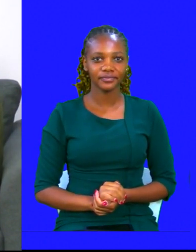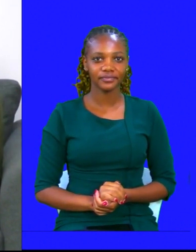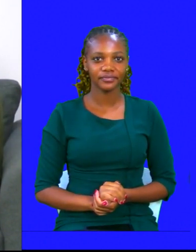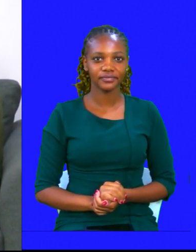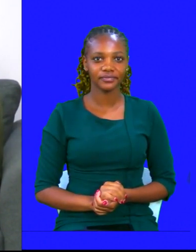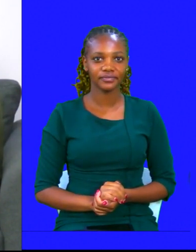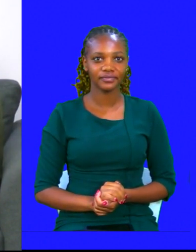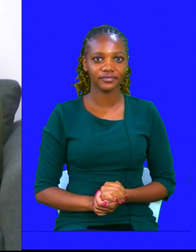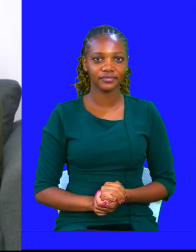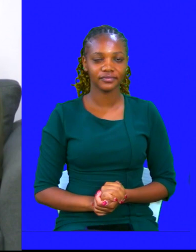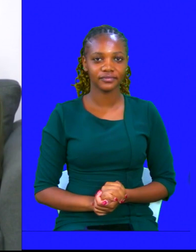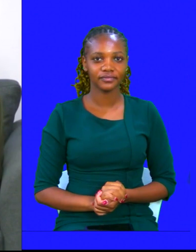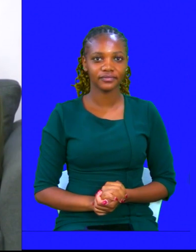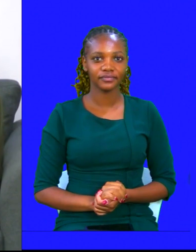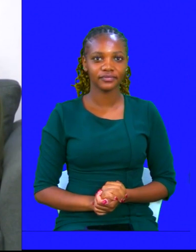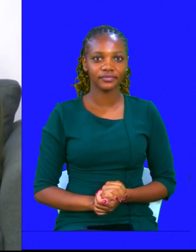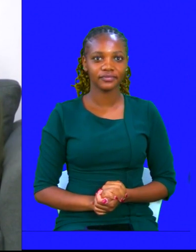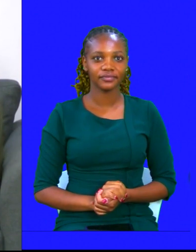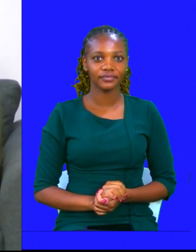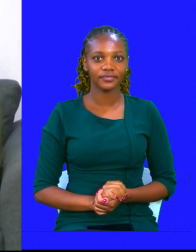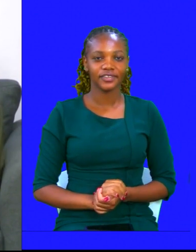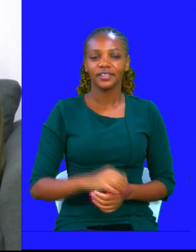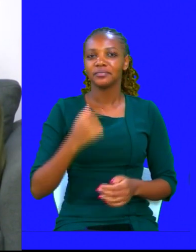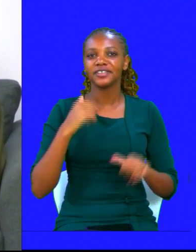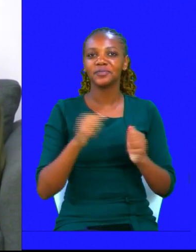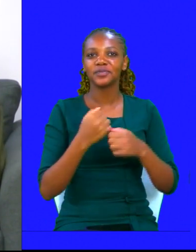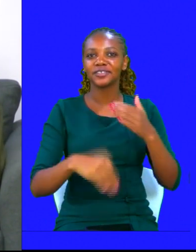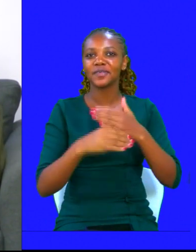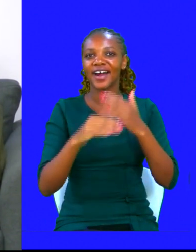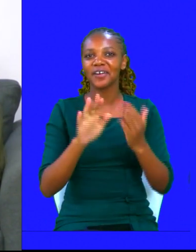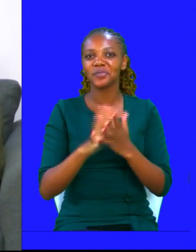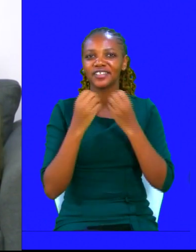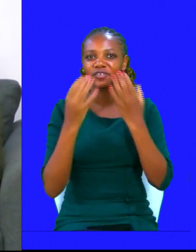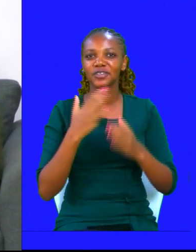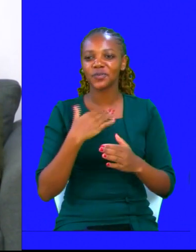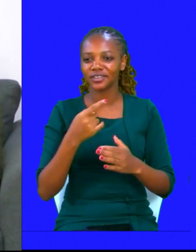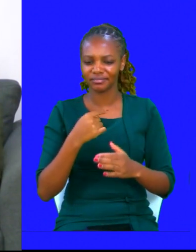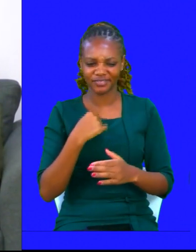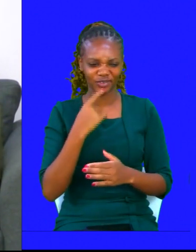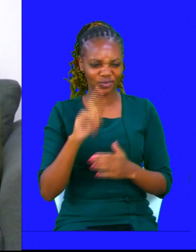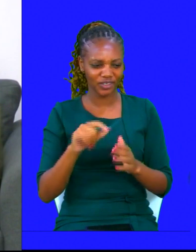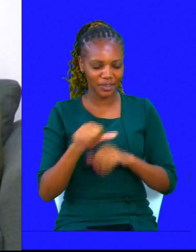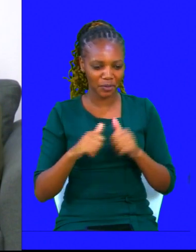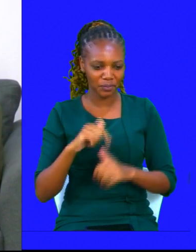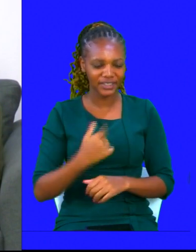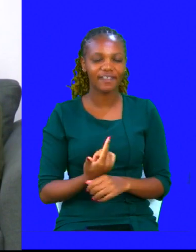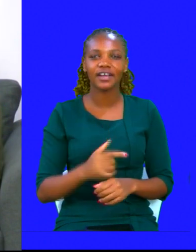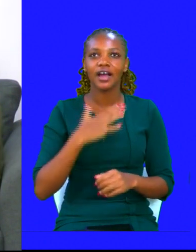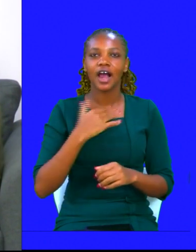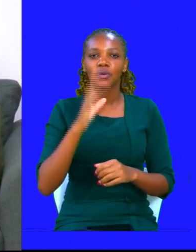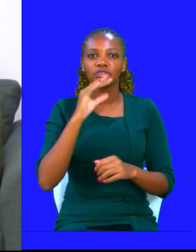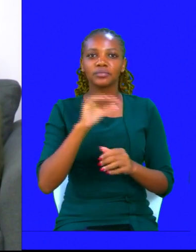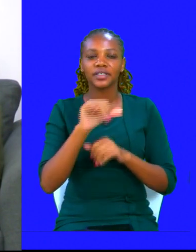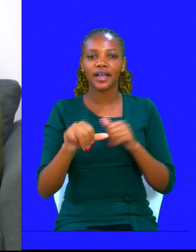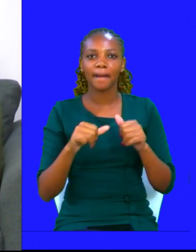I don't think I can add anything more. What can I say about myself? I wouldn't really add about my age, but